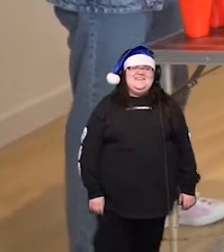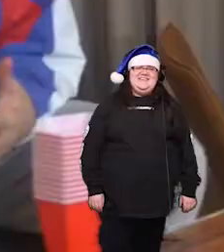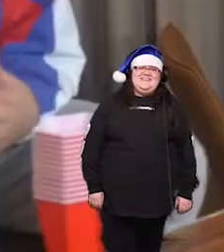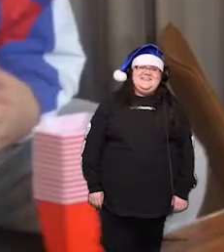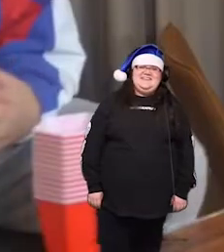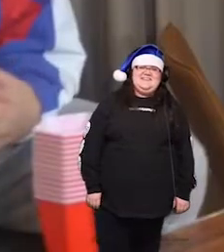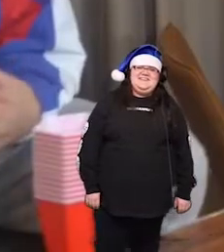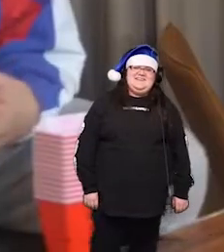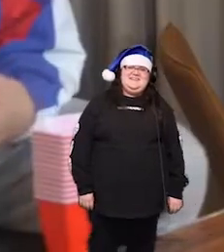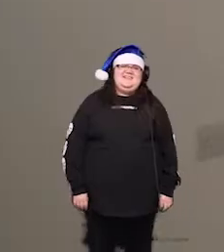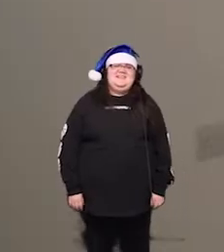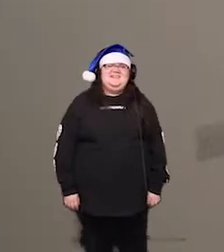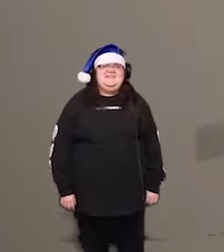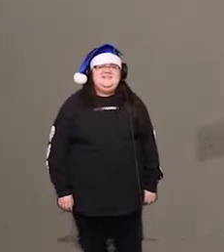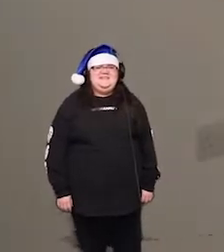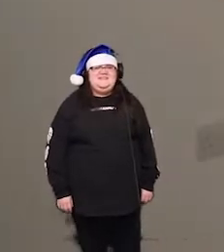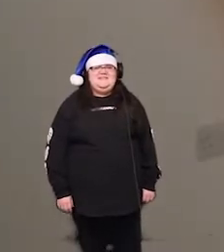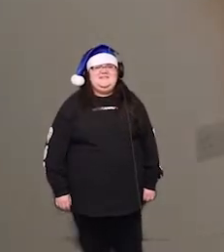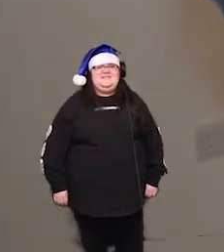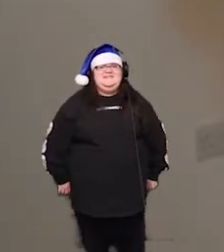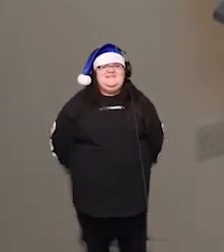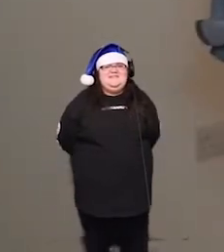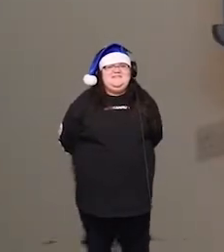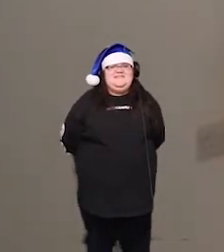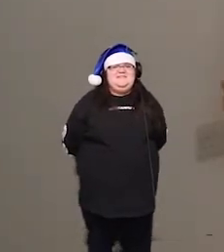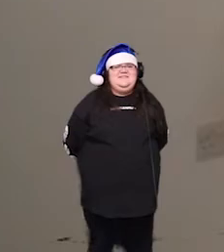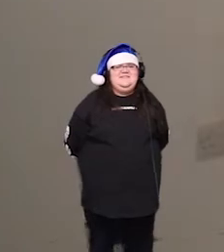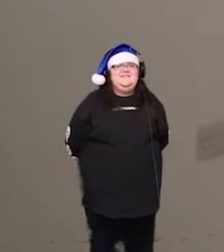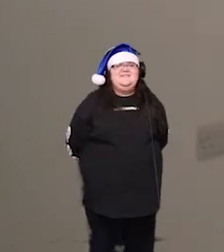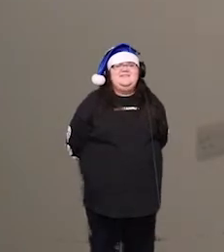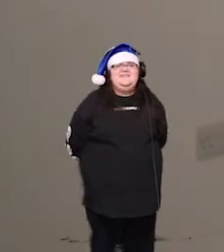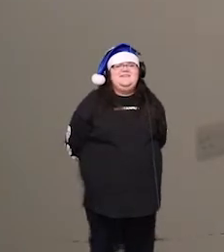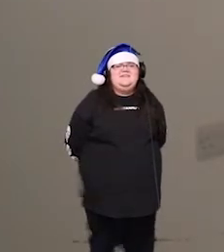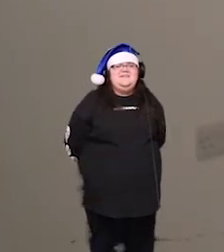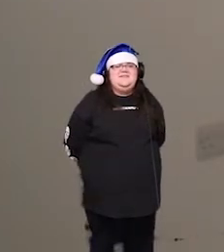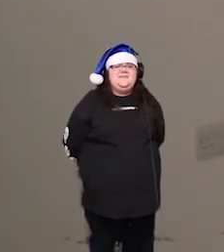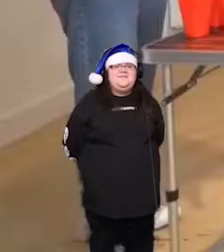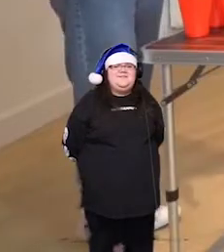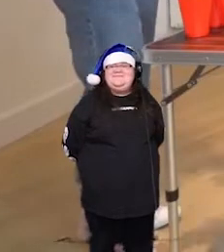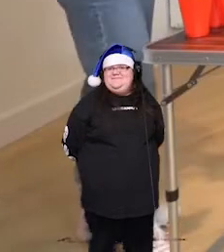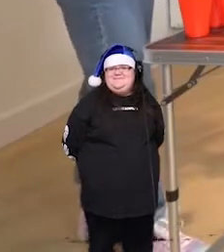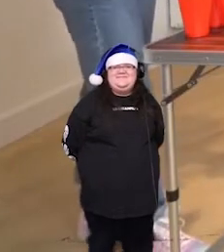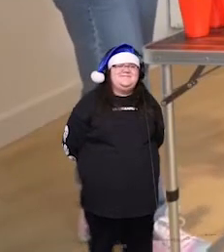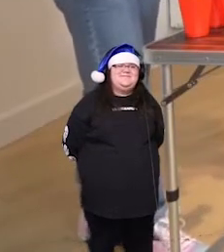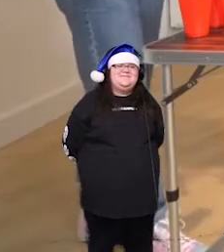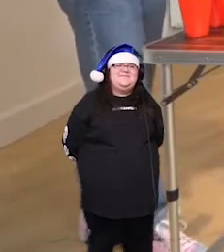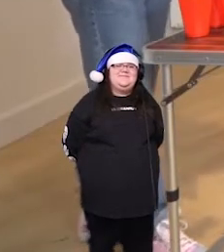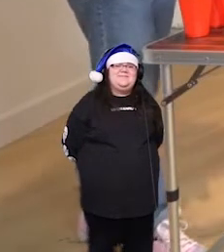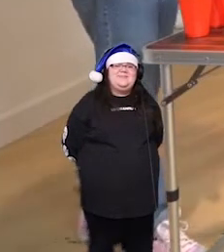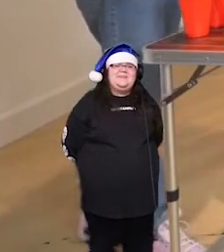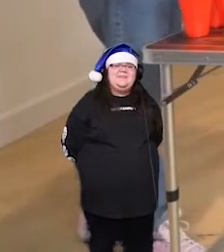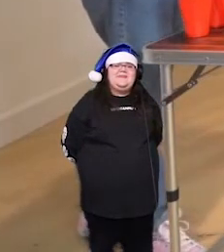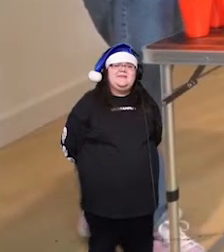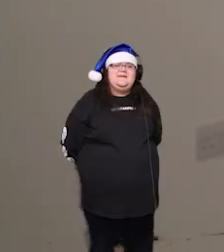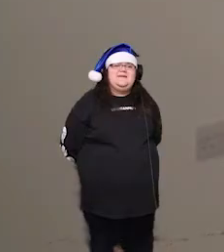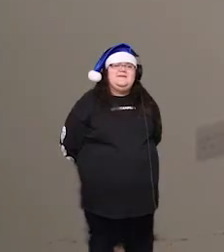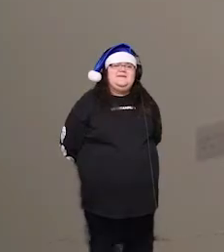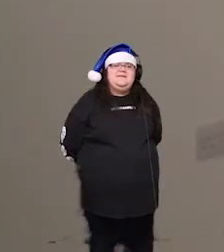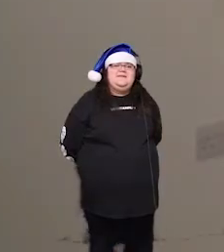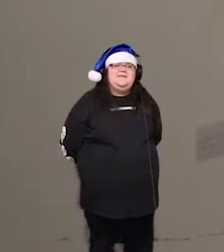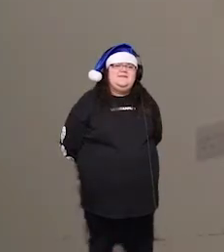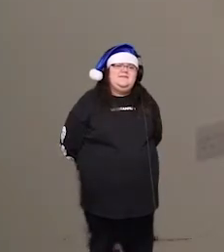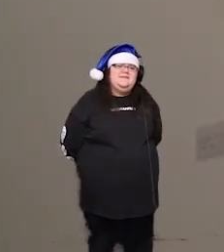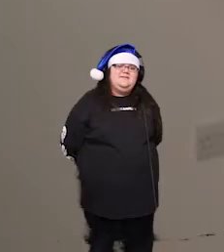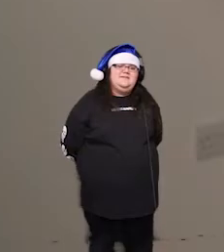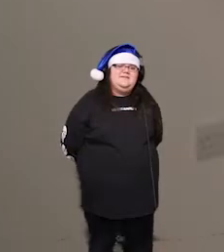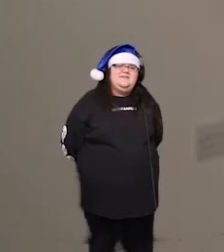Lauren. Okay, hit it. So we've basically gone to our Instagram, so if you don't follow those, follow us both. First assumption about you, Lauren. Tell me if it's true